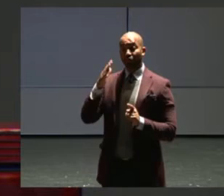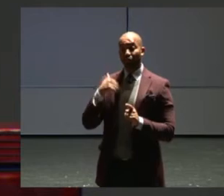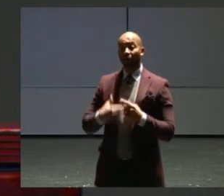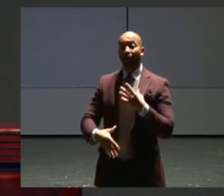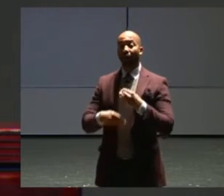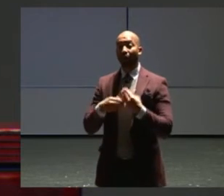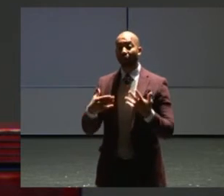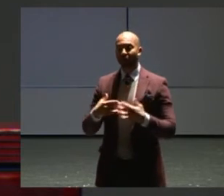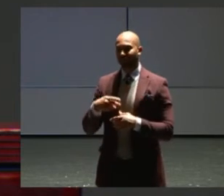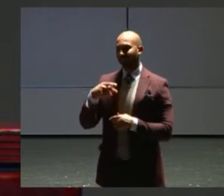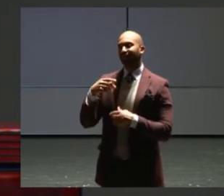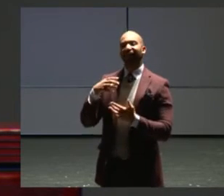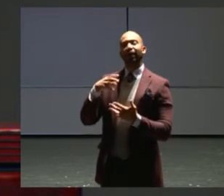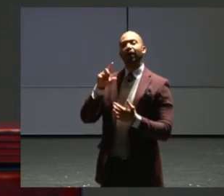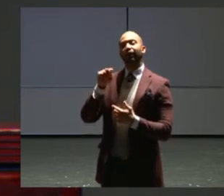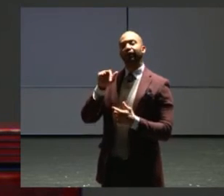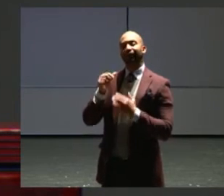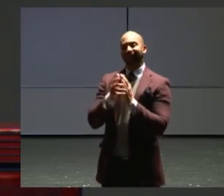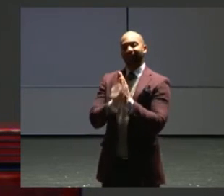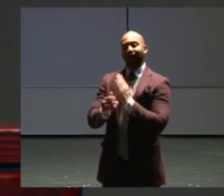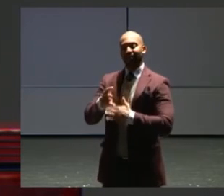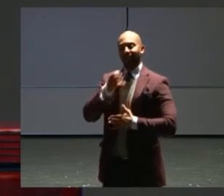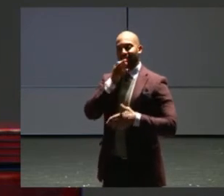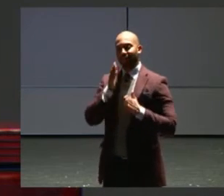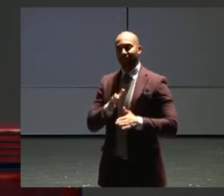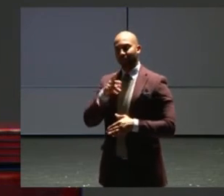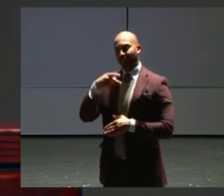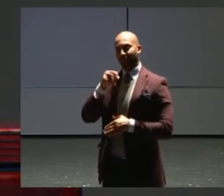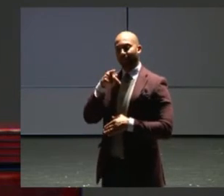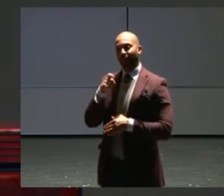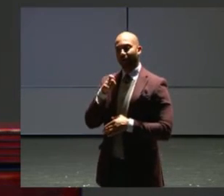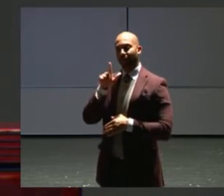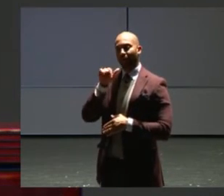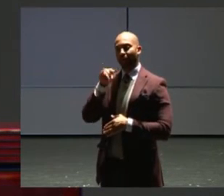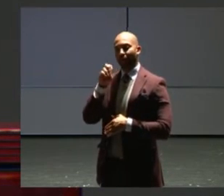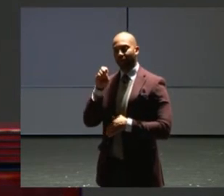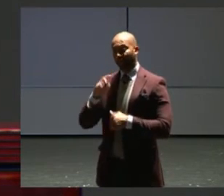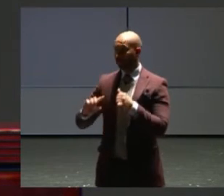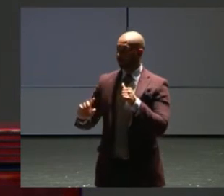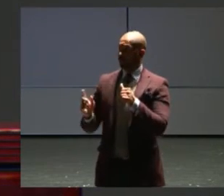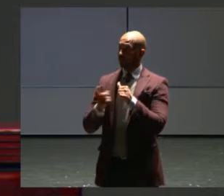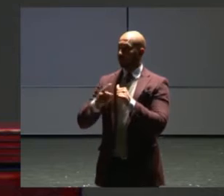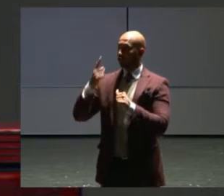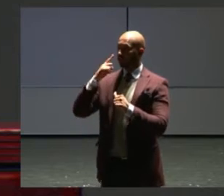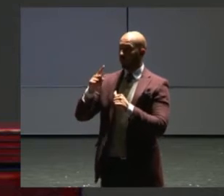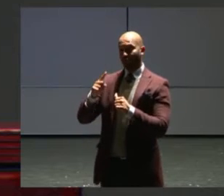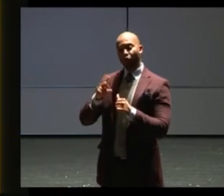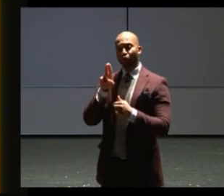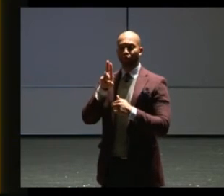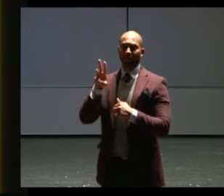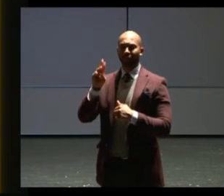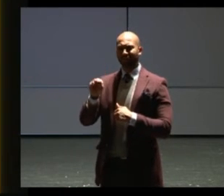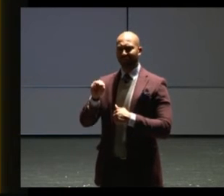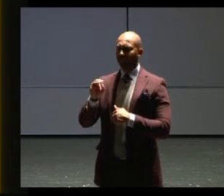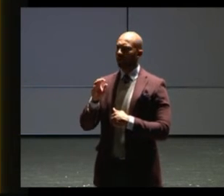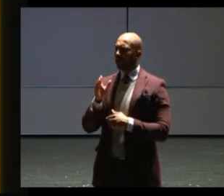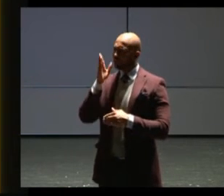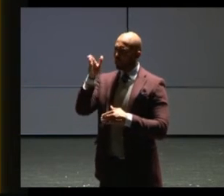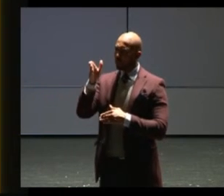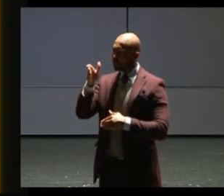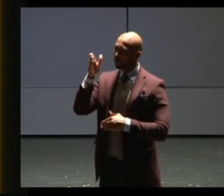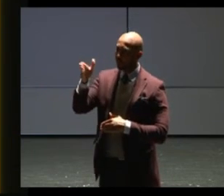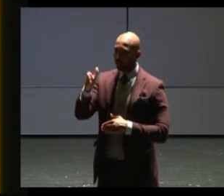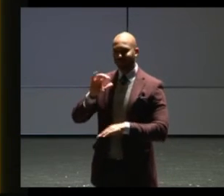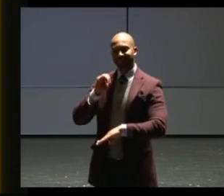include the talent pipeline. One of the critical pieces, in fact, the first one listed in UW System Forward, is developing the talent